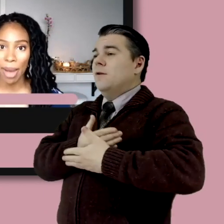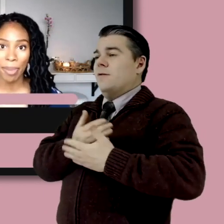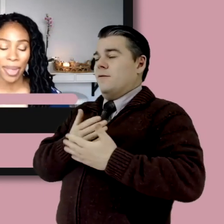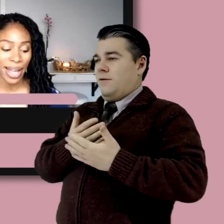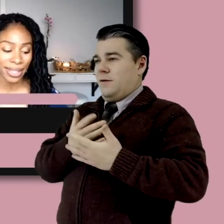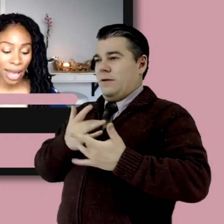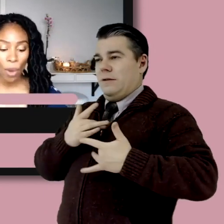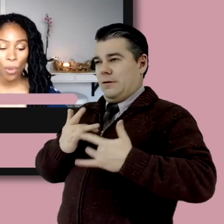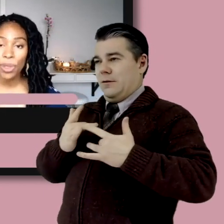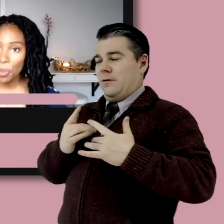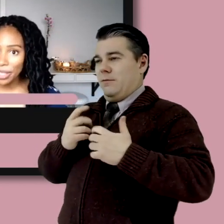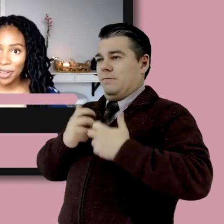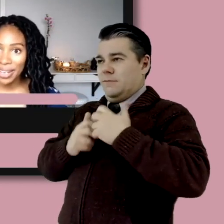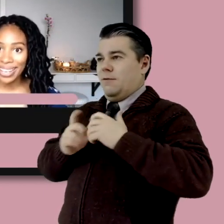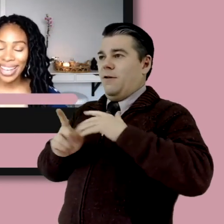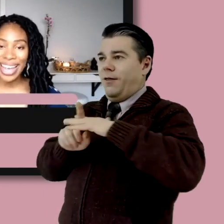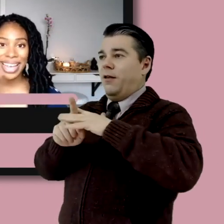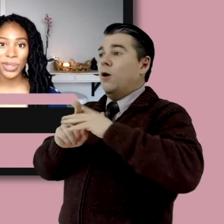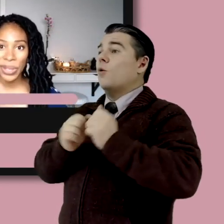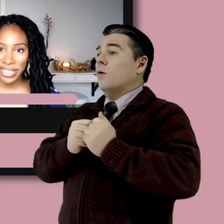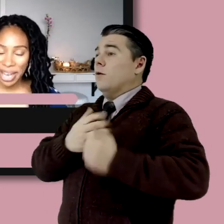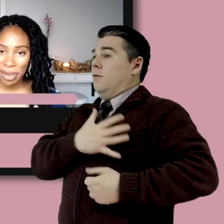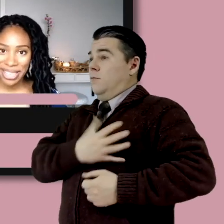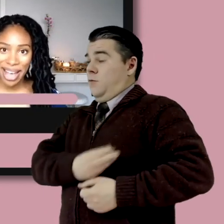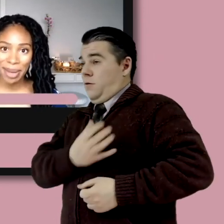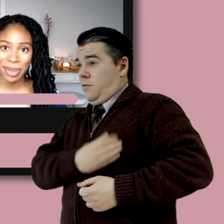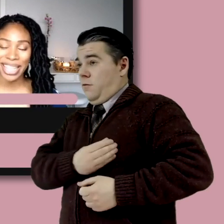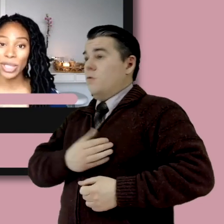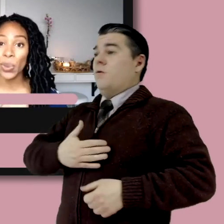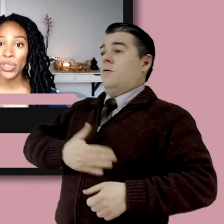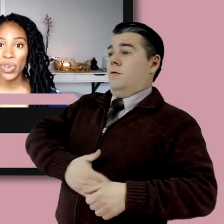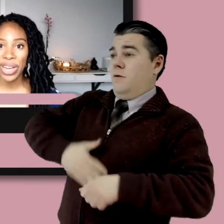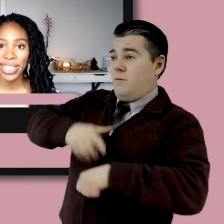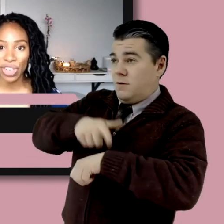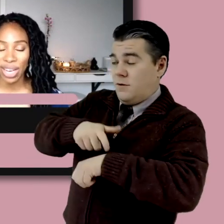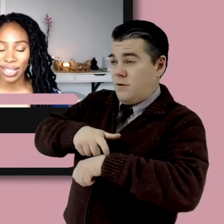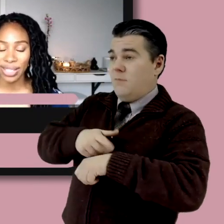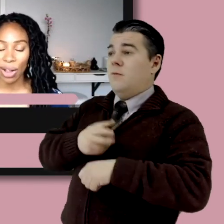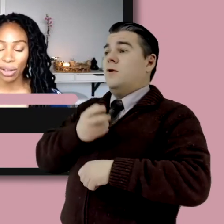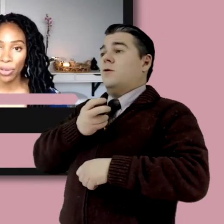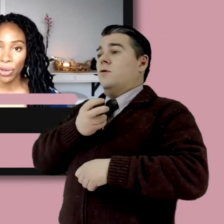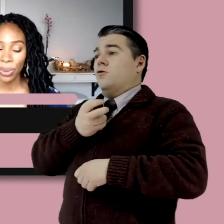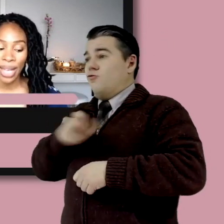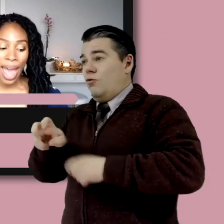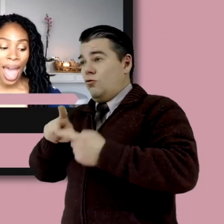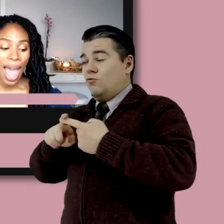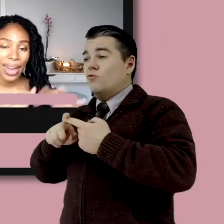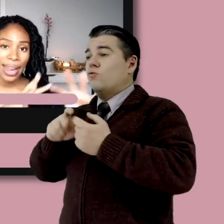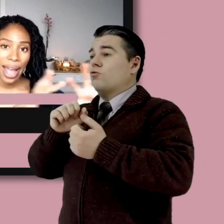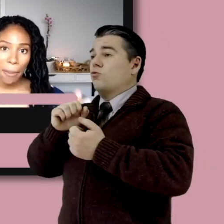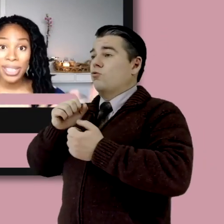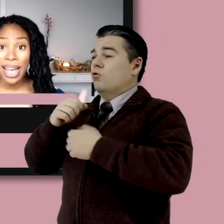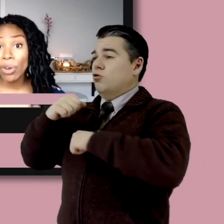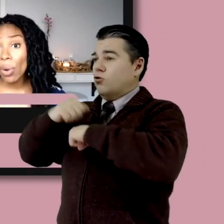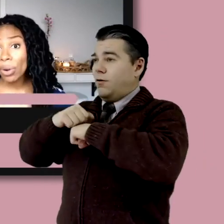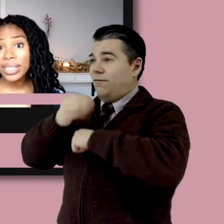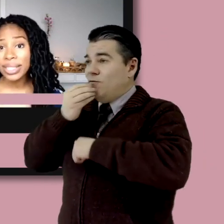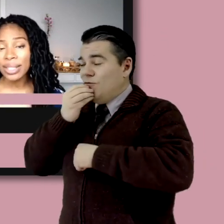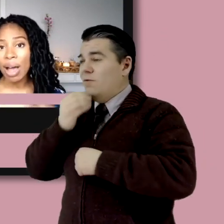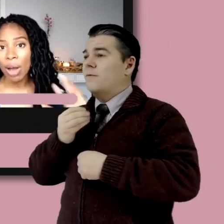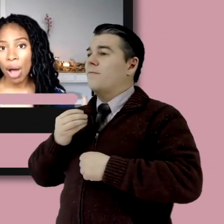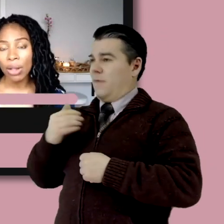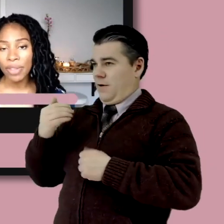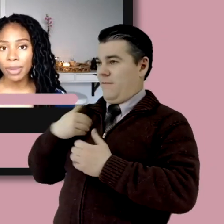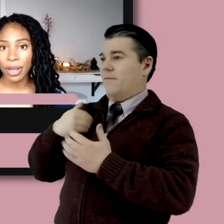to come up. And that's with breastfeeding, that's with tummy time, that's with transitioning to solid foods. And I happen to have